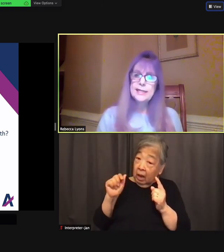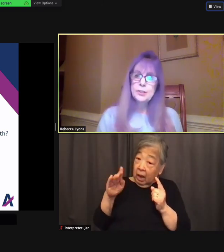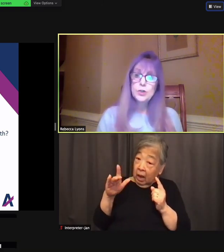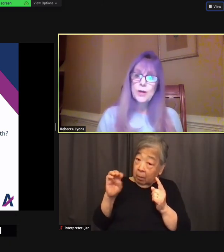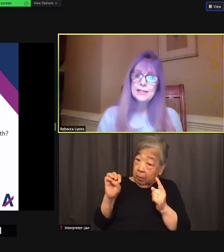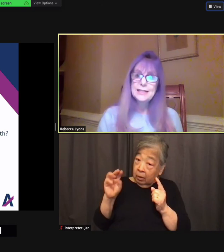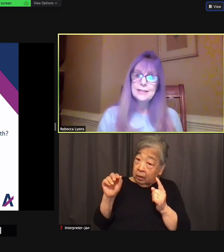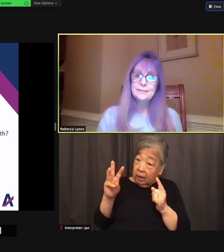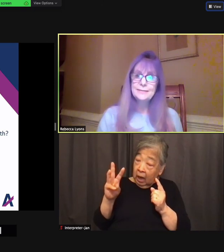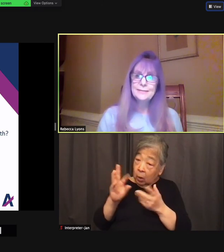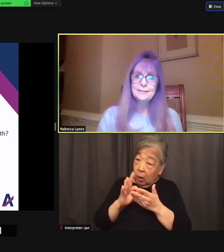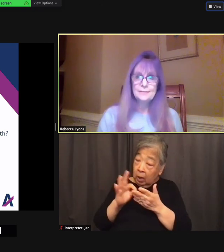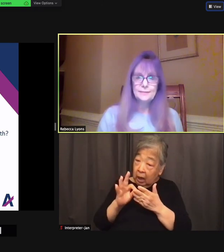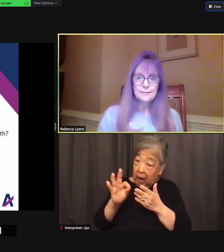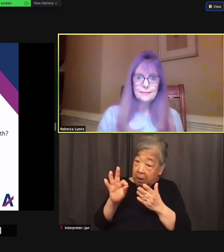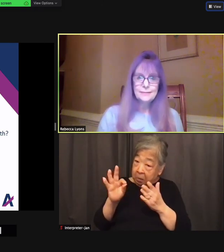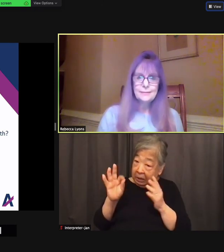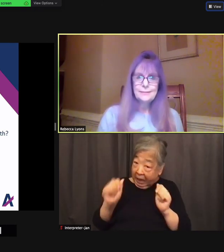special needs trust?